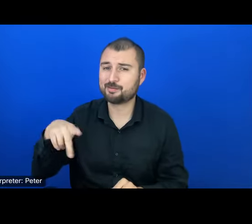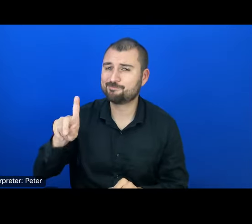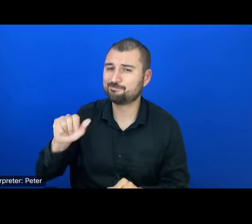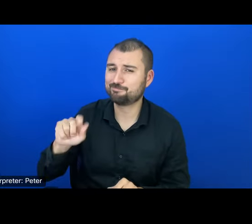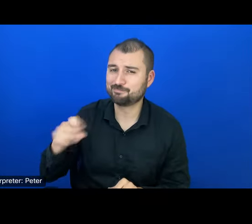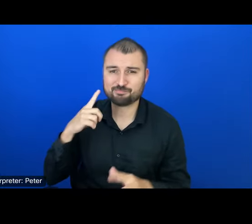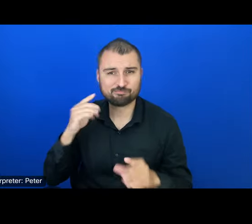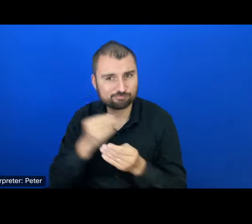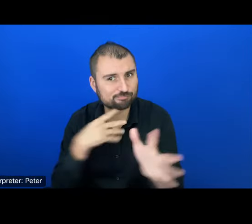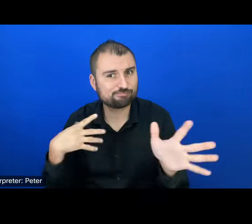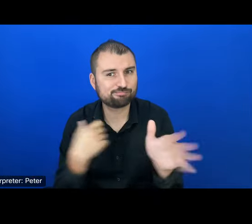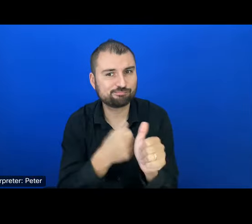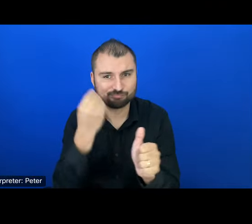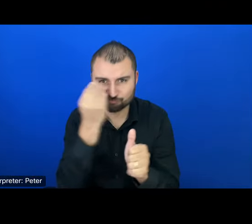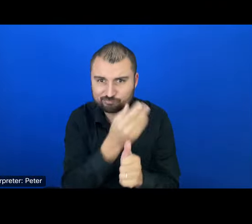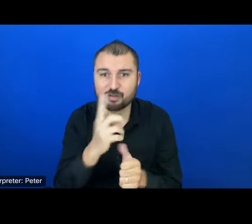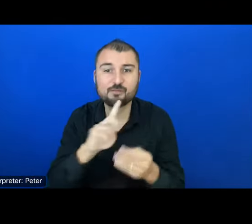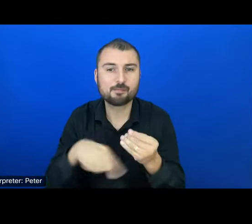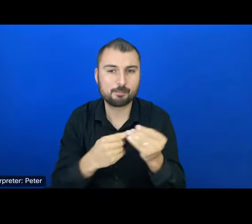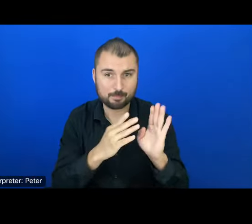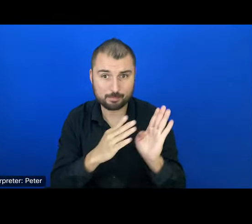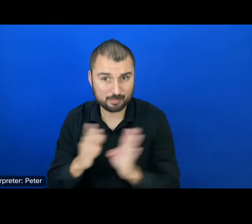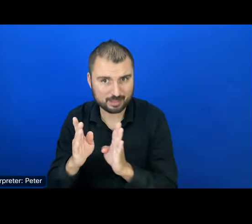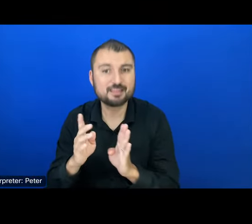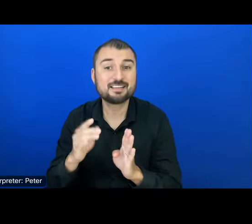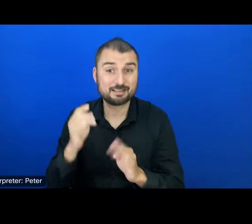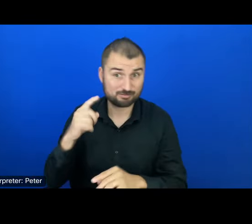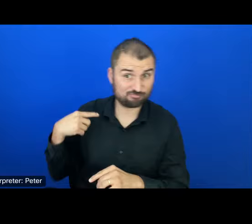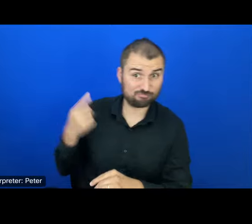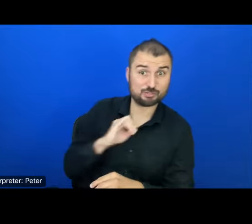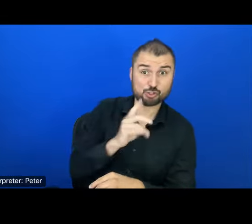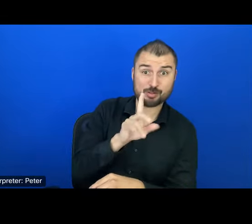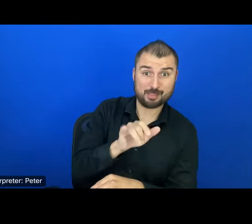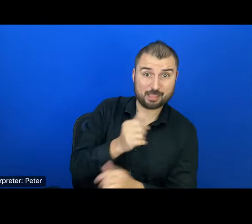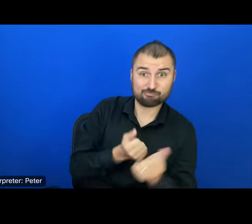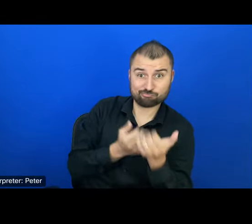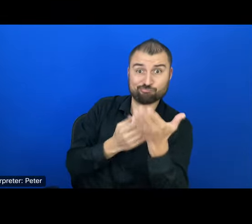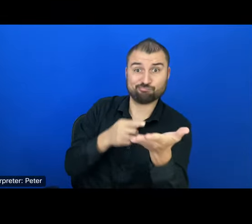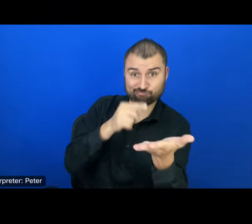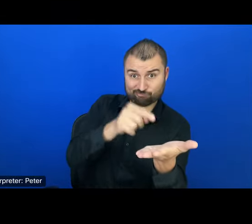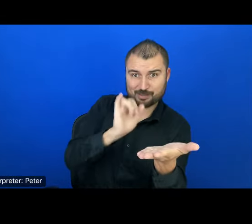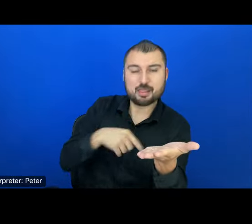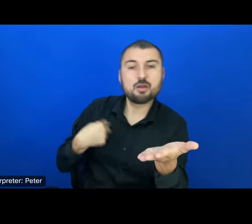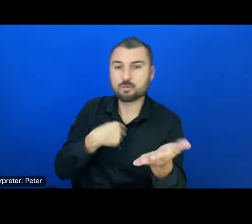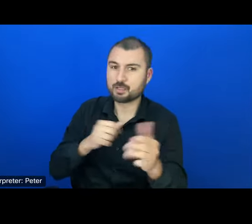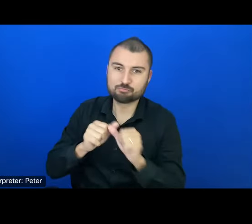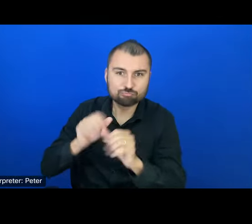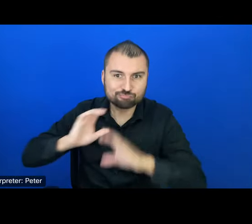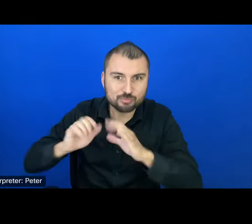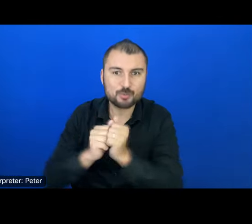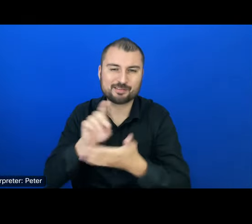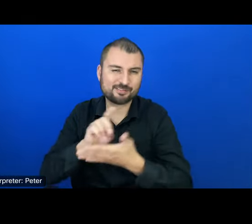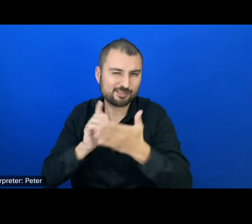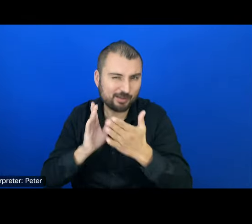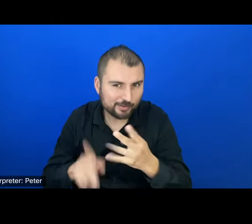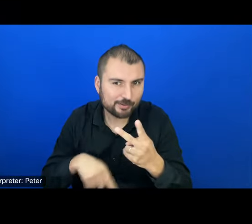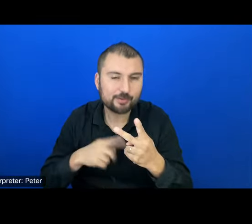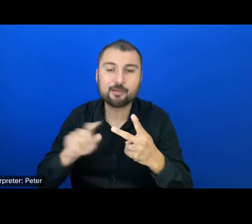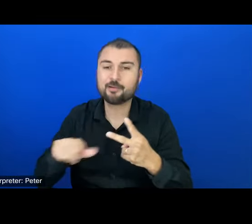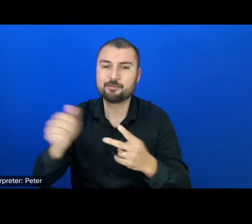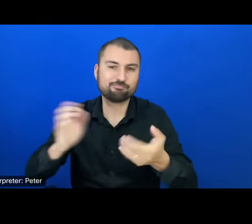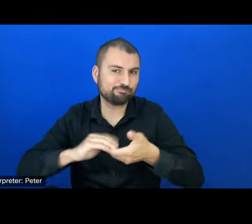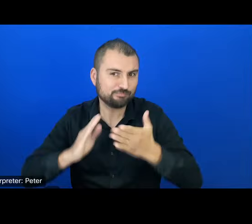occurred since that plan was submitted in July. So we've continued to have communication with designers, with other partners, and as